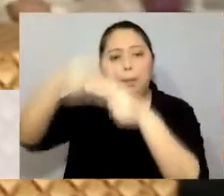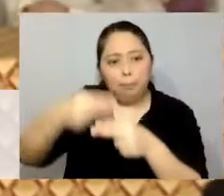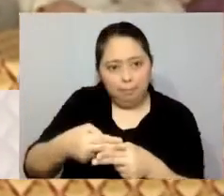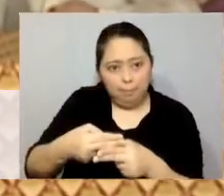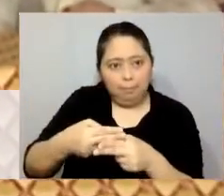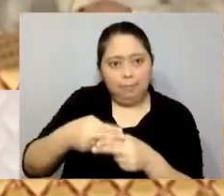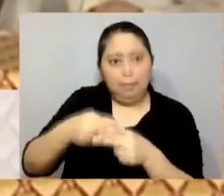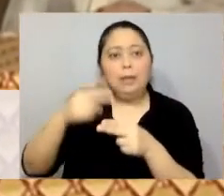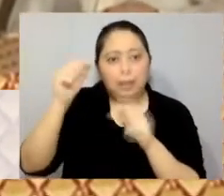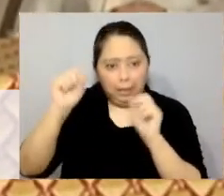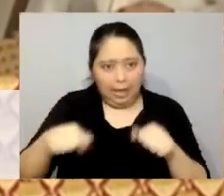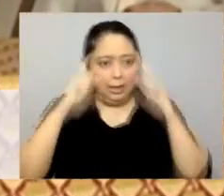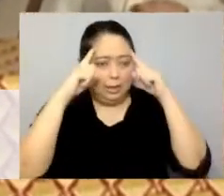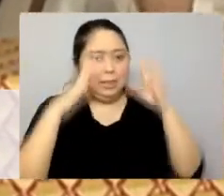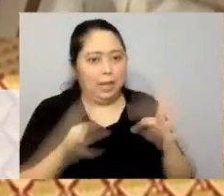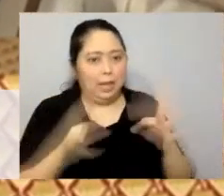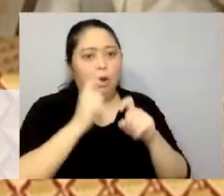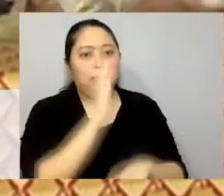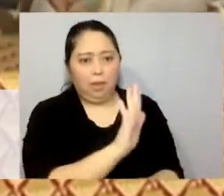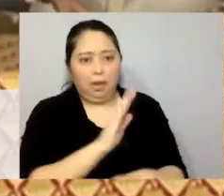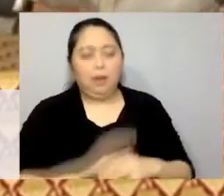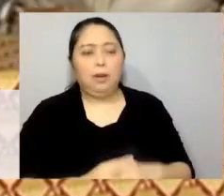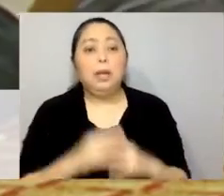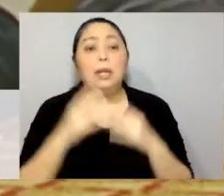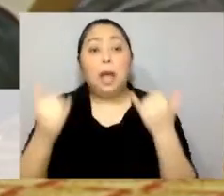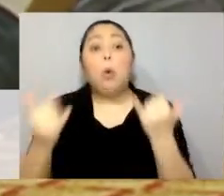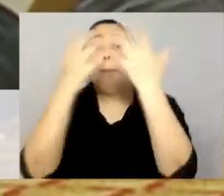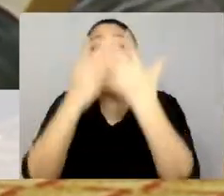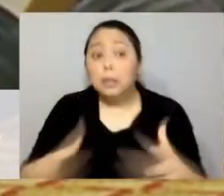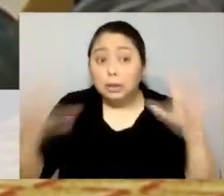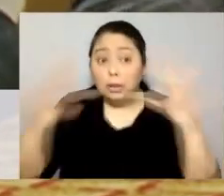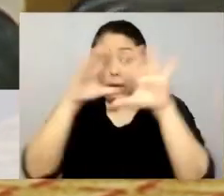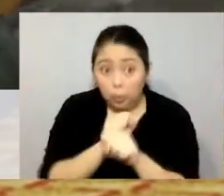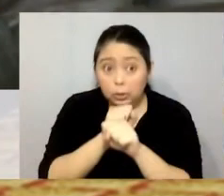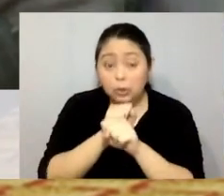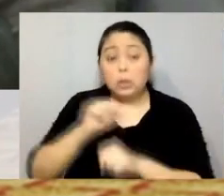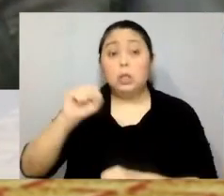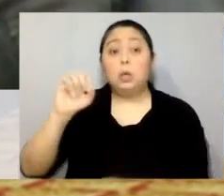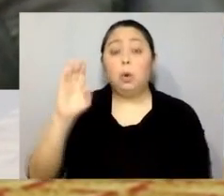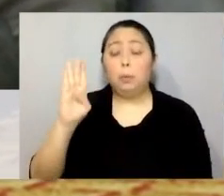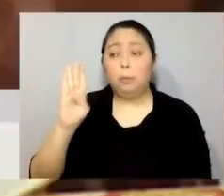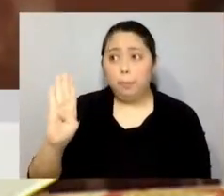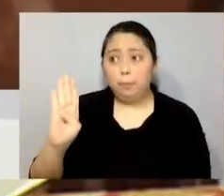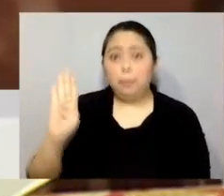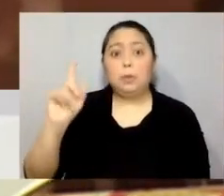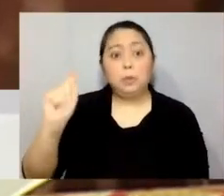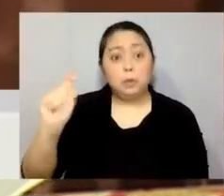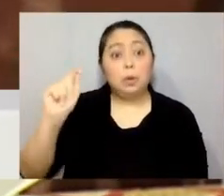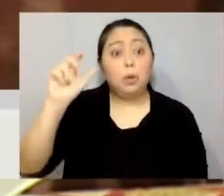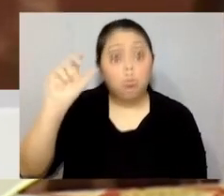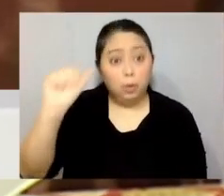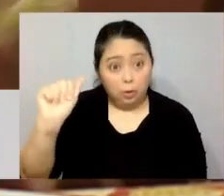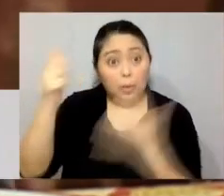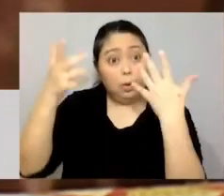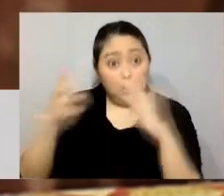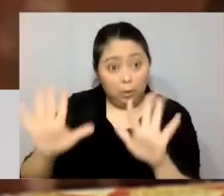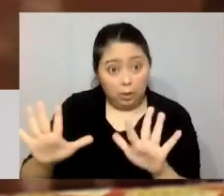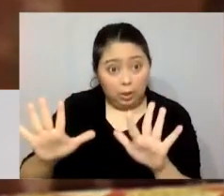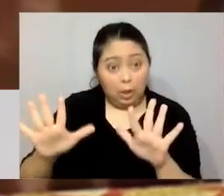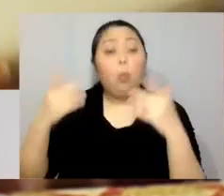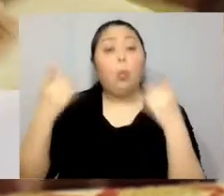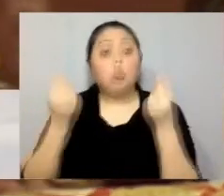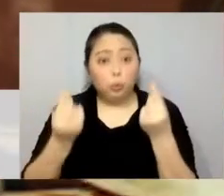Bangsamoro ends, the negotiating panels of the Philippine government and the MILF shall review and evaluate the implementation